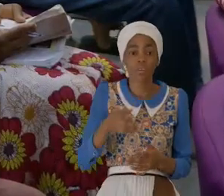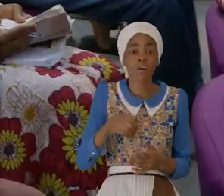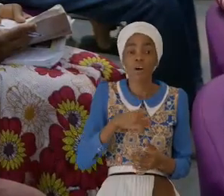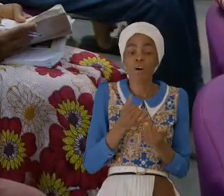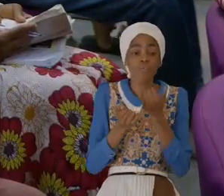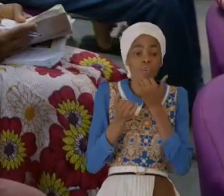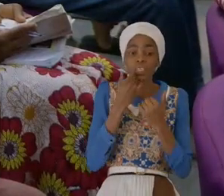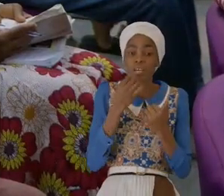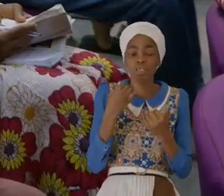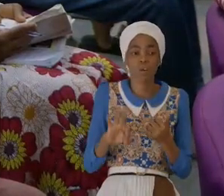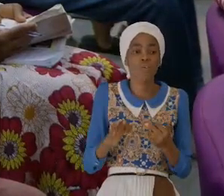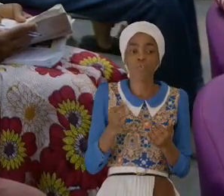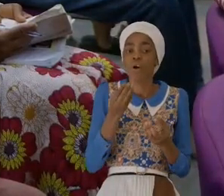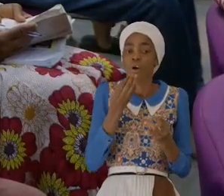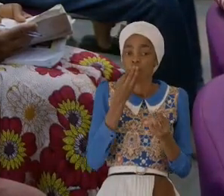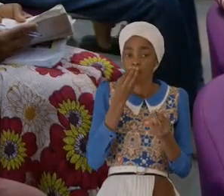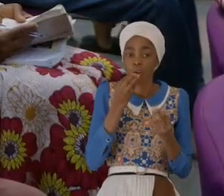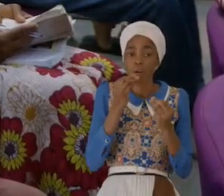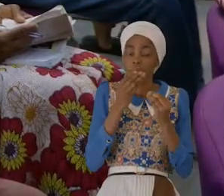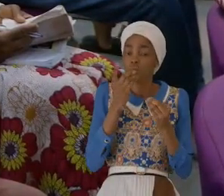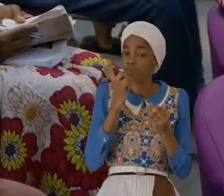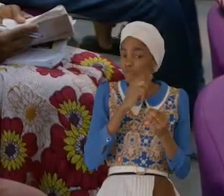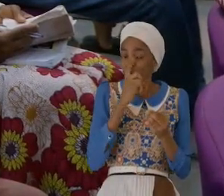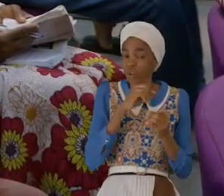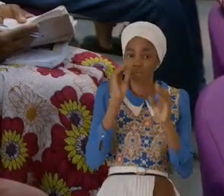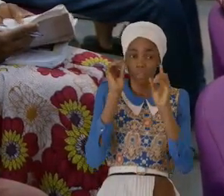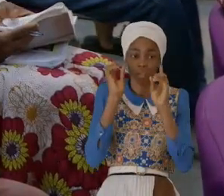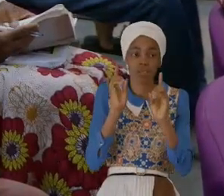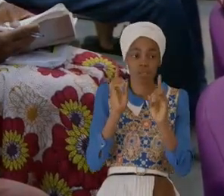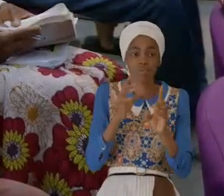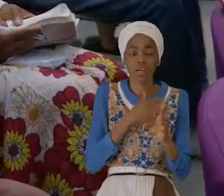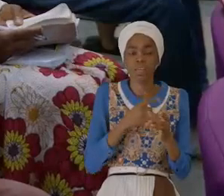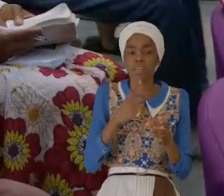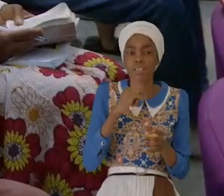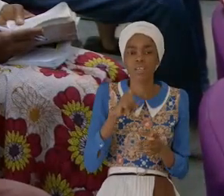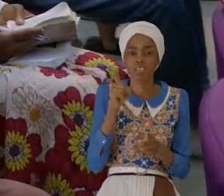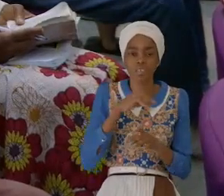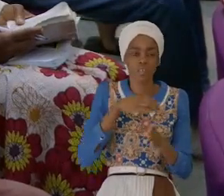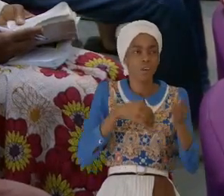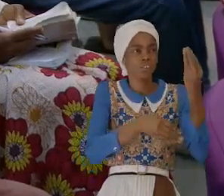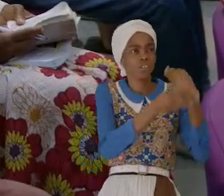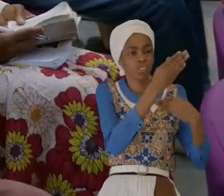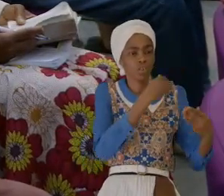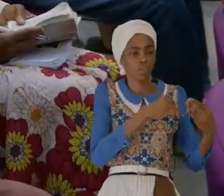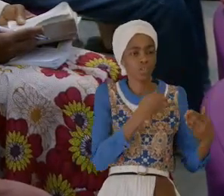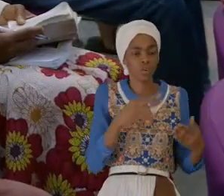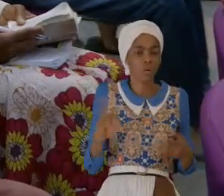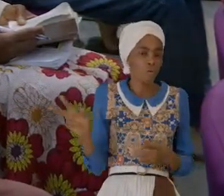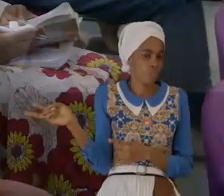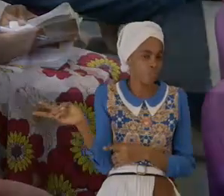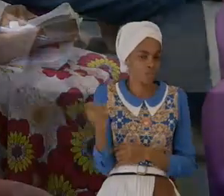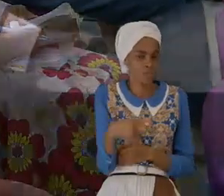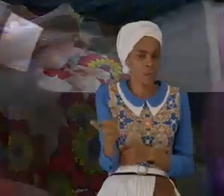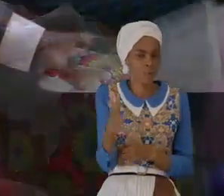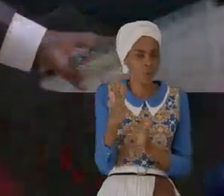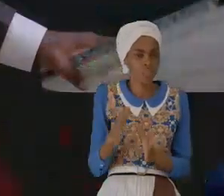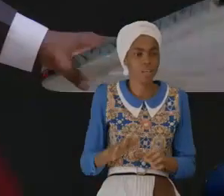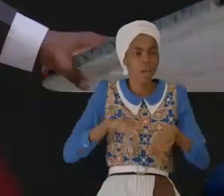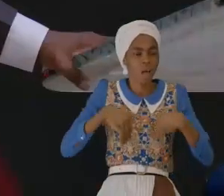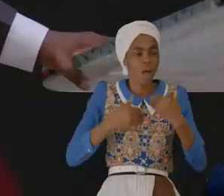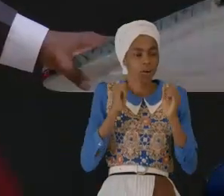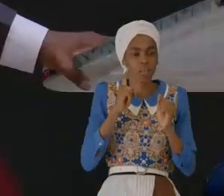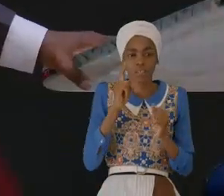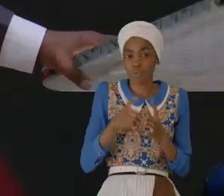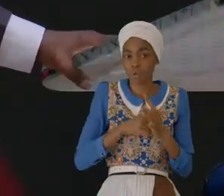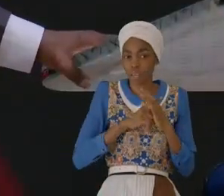And he said, ye serpents, ye generation of vipers, how can ye